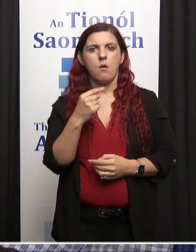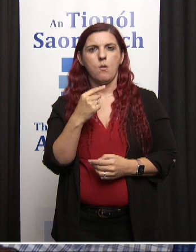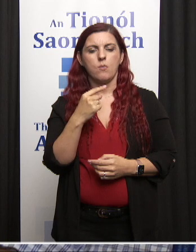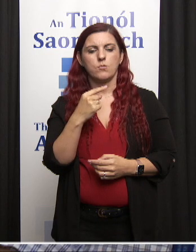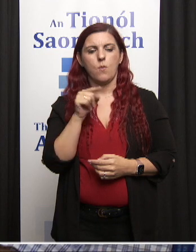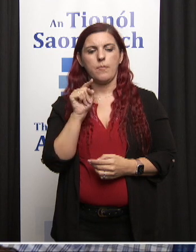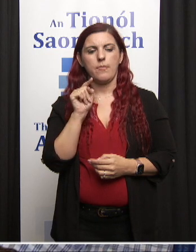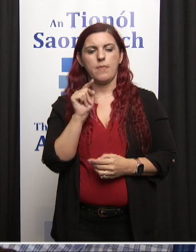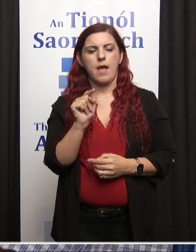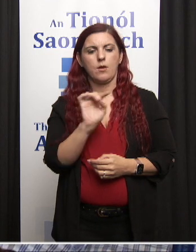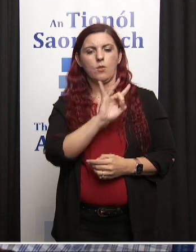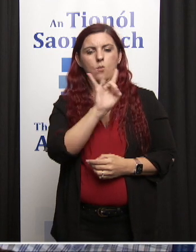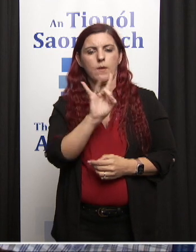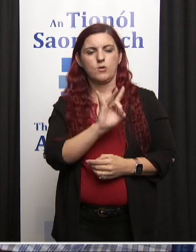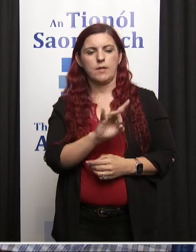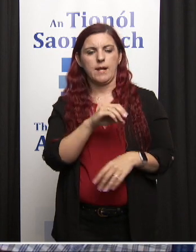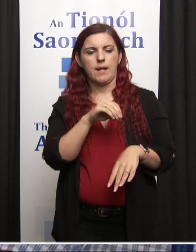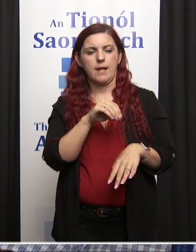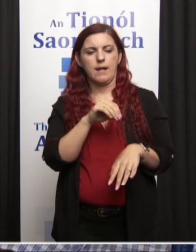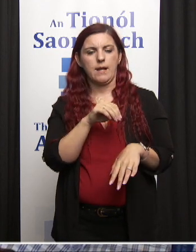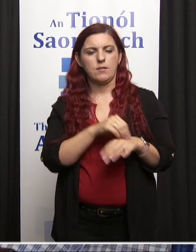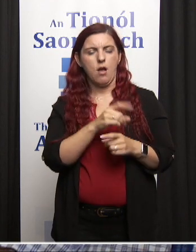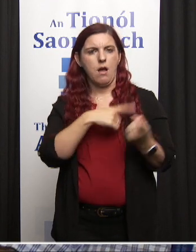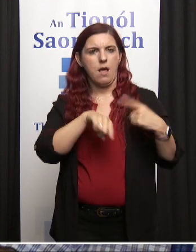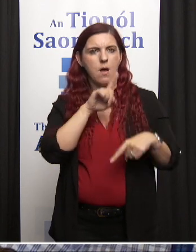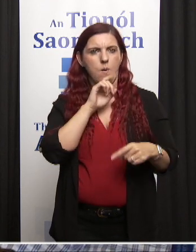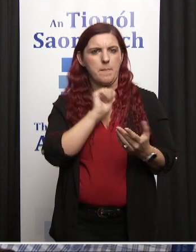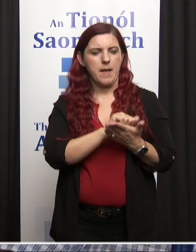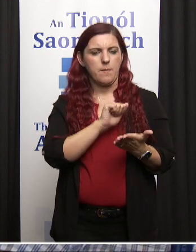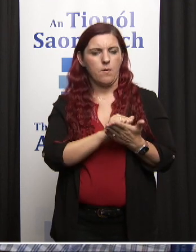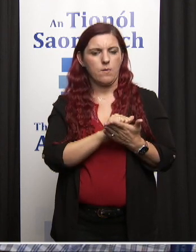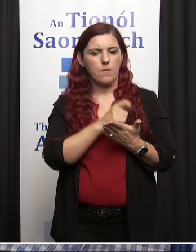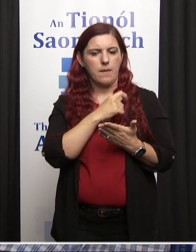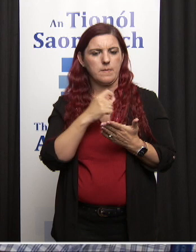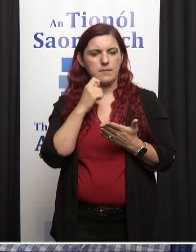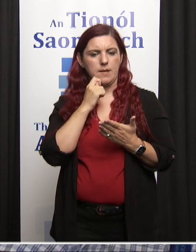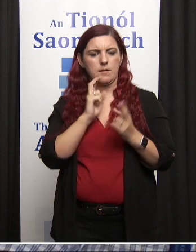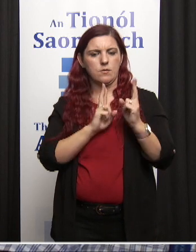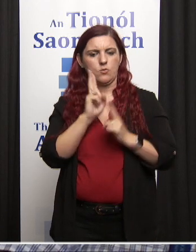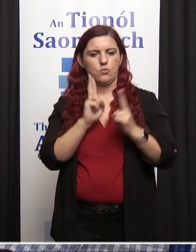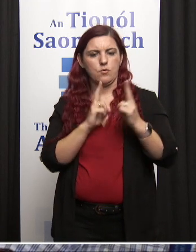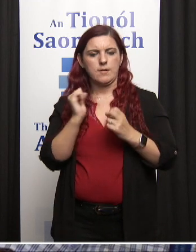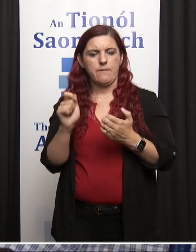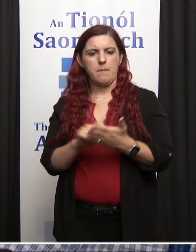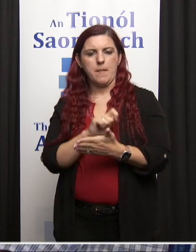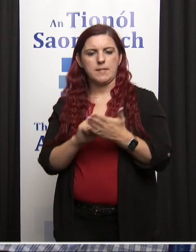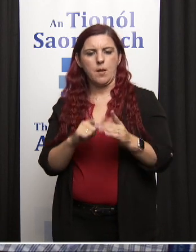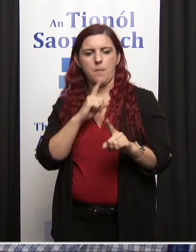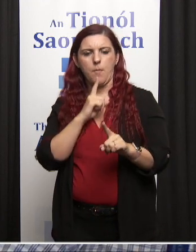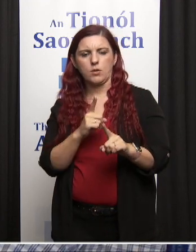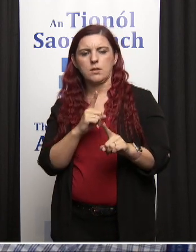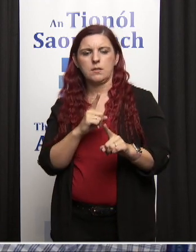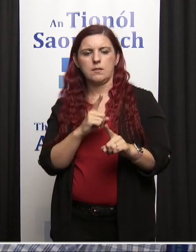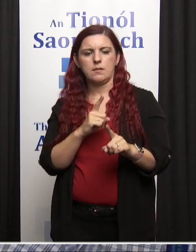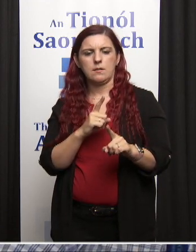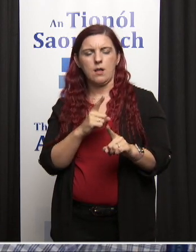So that question's on our ballot paper, and my brain is telling me that definitely should be a plebiscite. However, it would